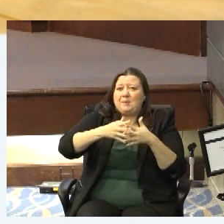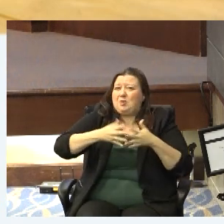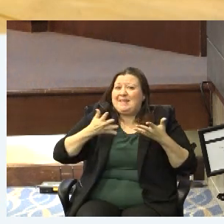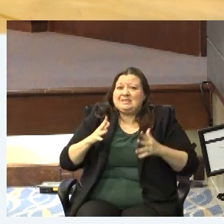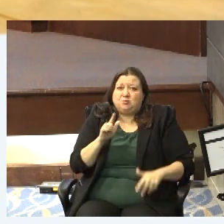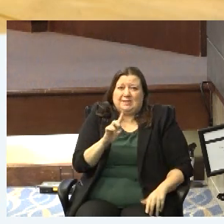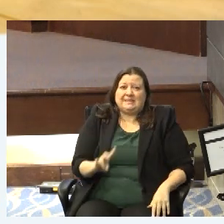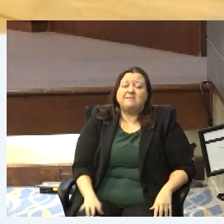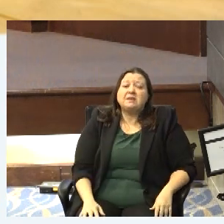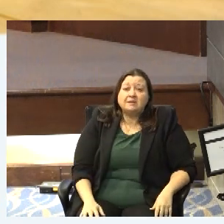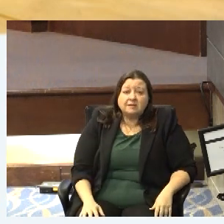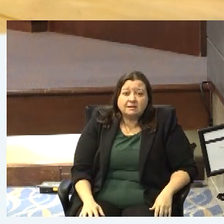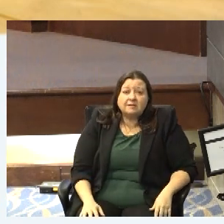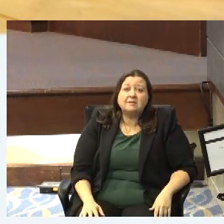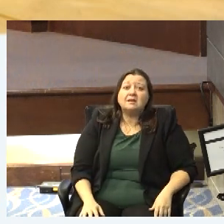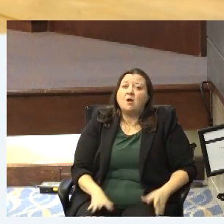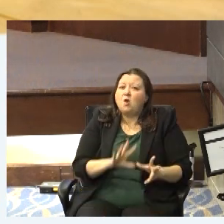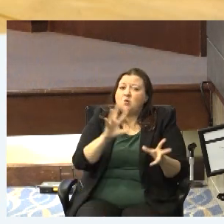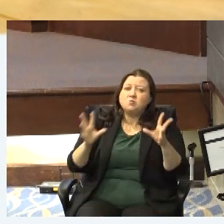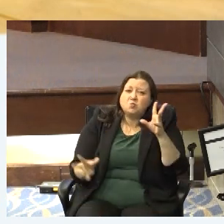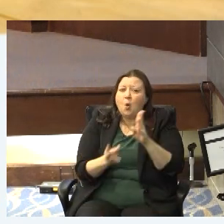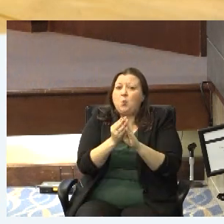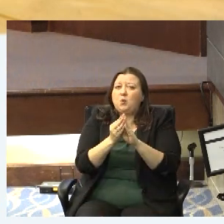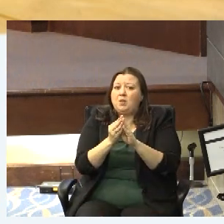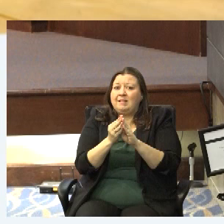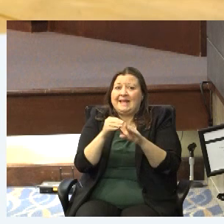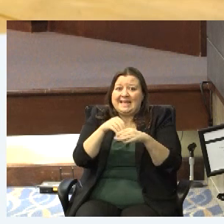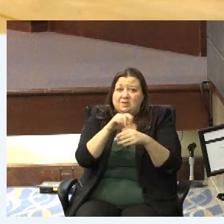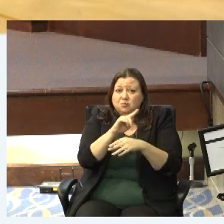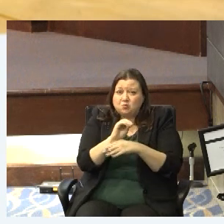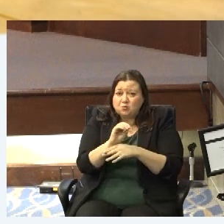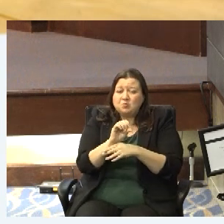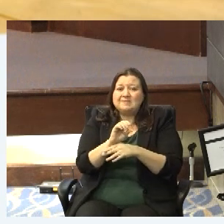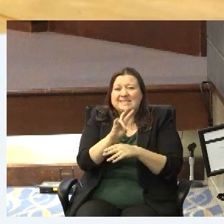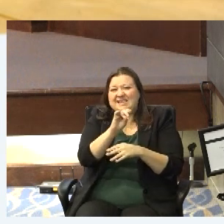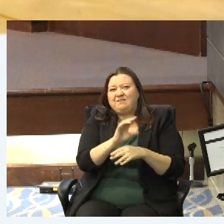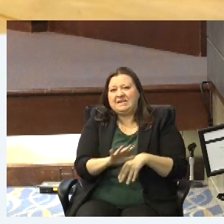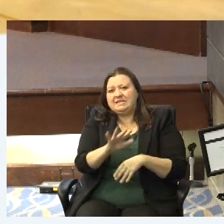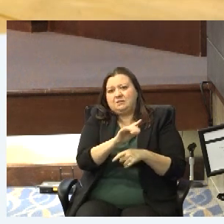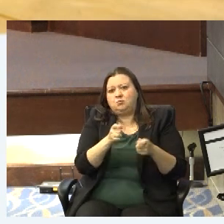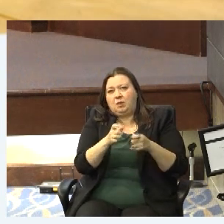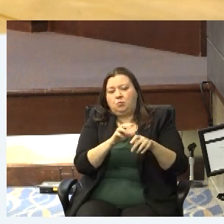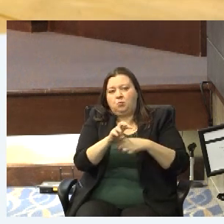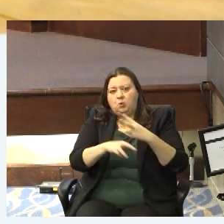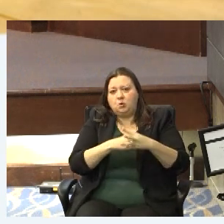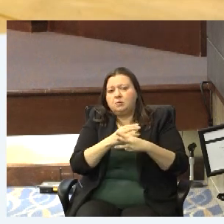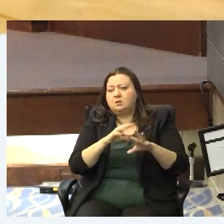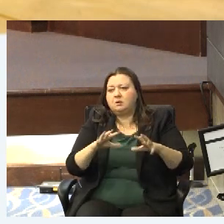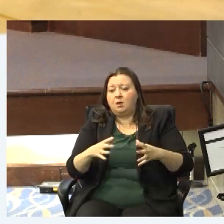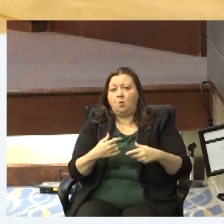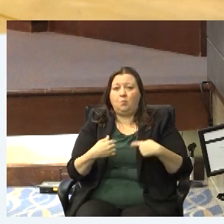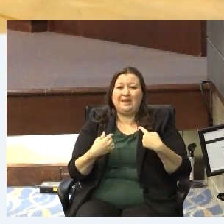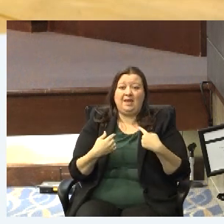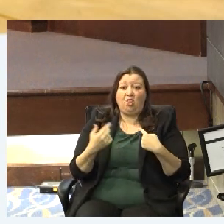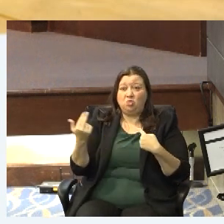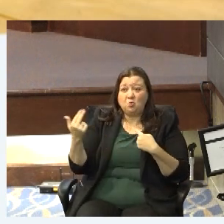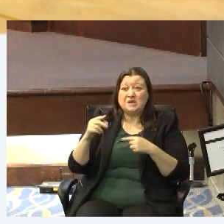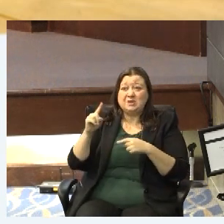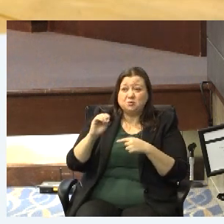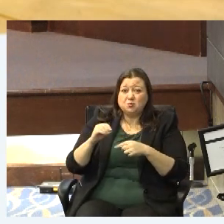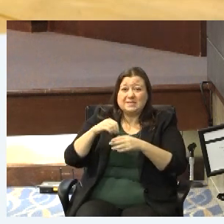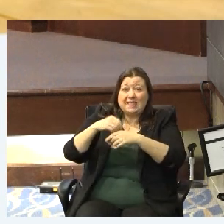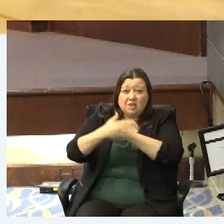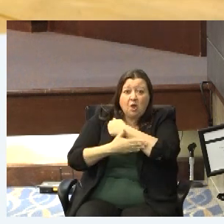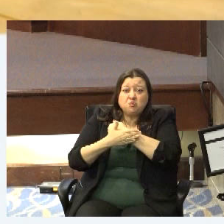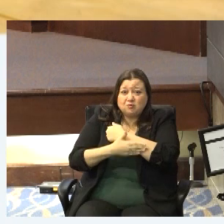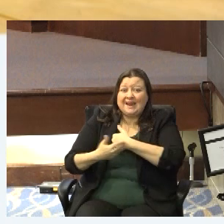There's about 70 total managed in zoos around the world. We will be one of 13 zoos in this